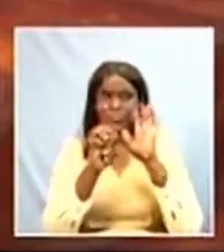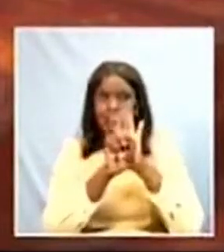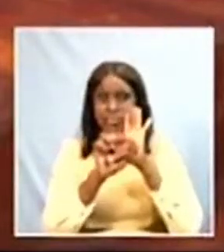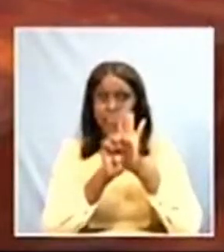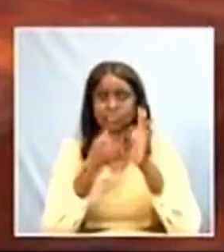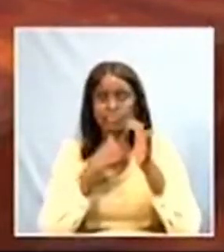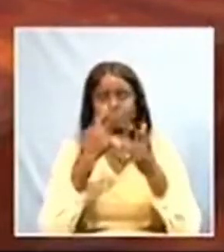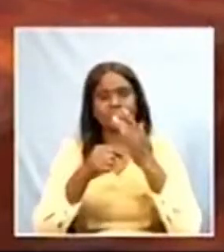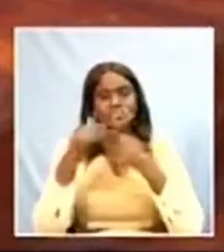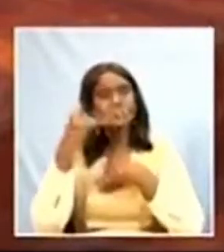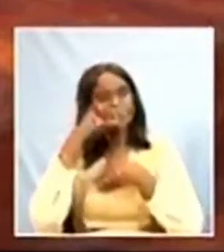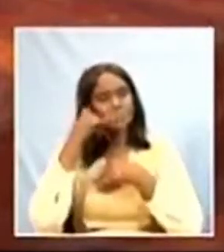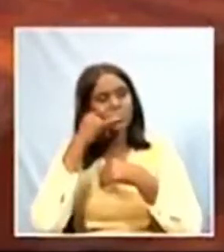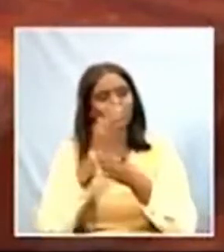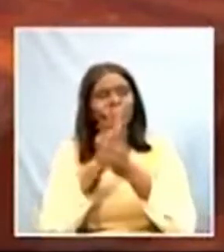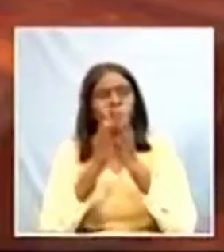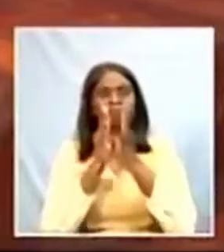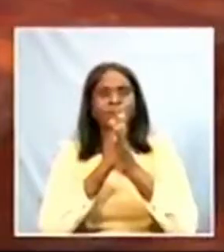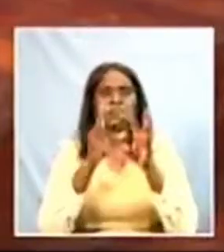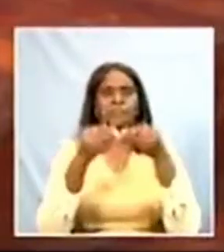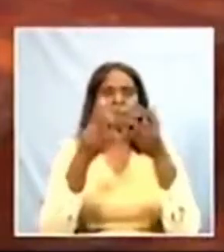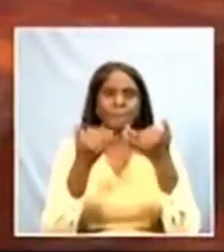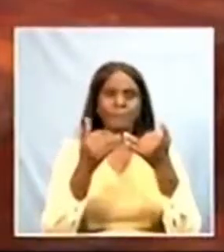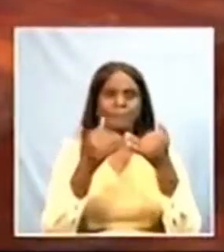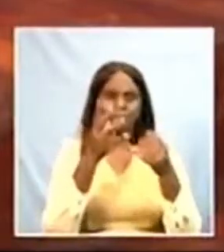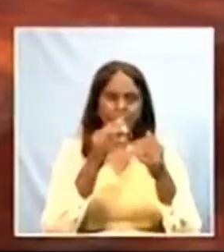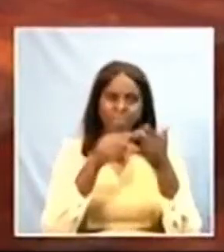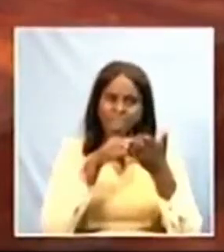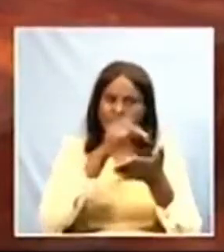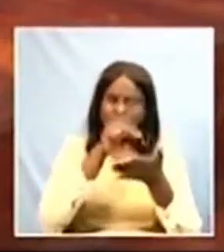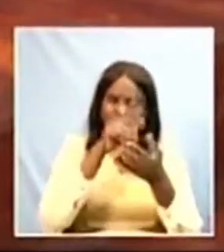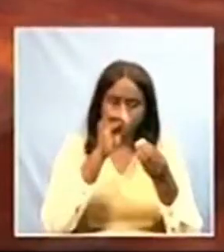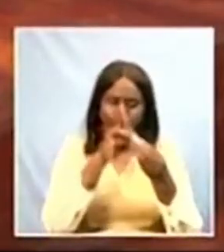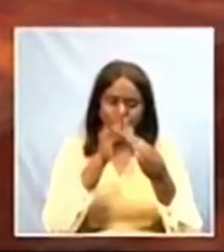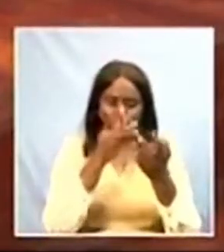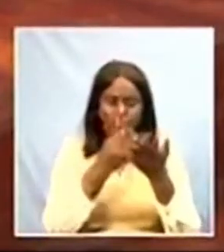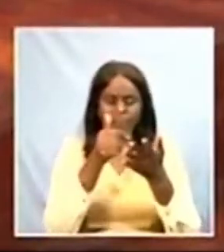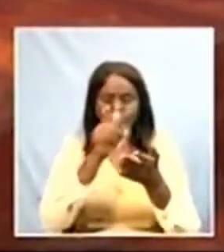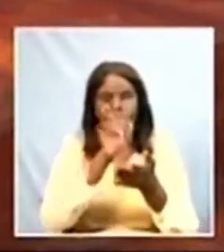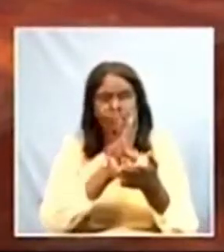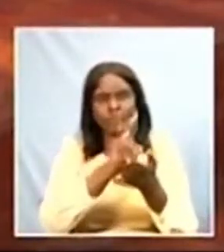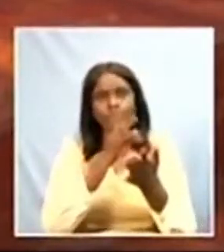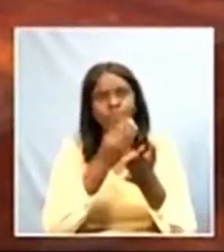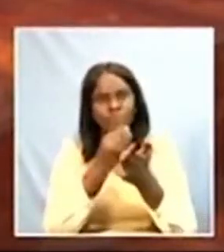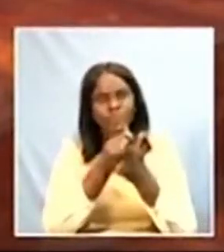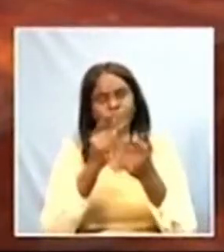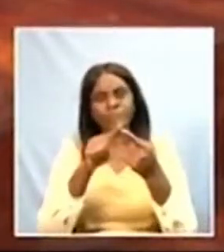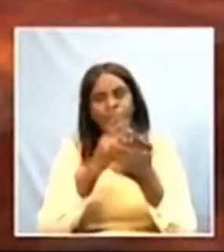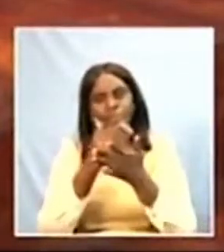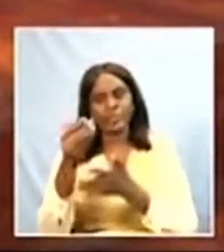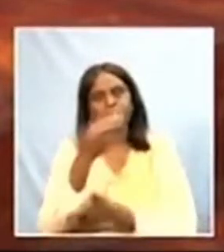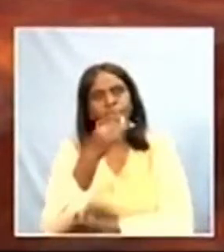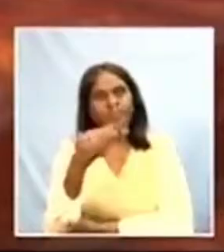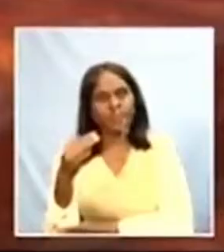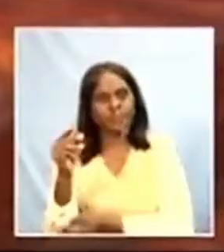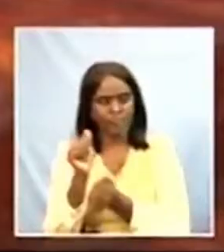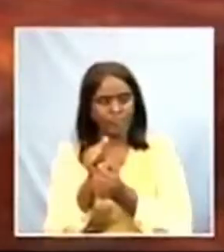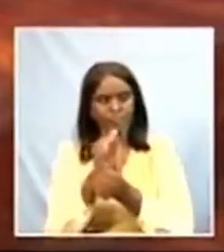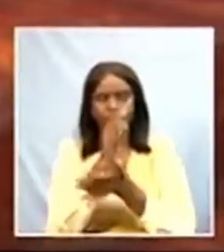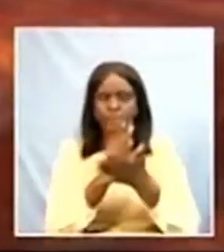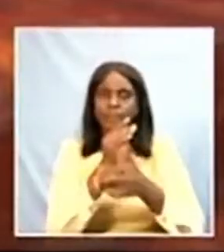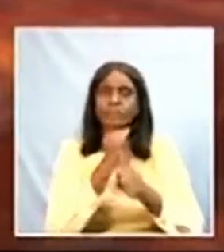have to call the contractor, because when we give them an advance payment, of course, they use the money to buy materials and all sorts of